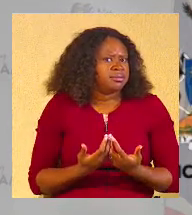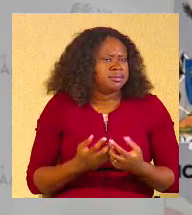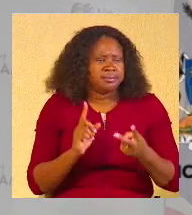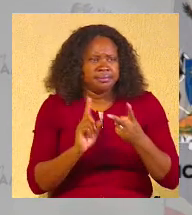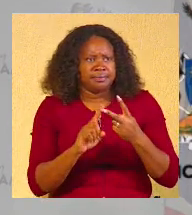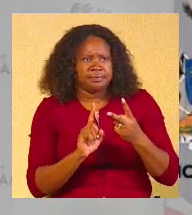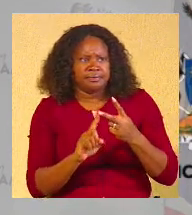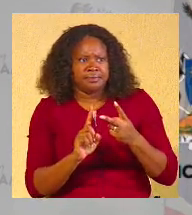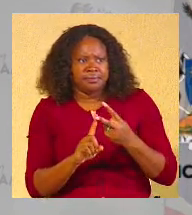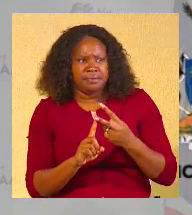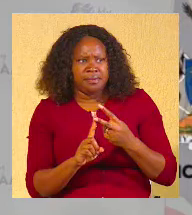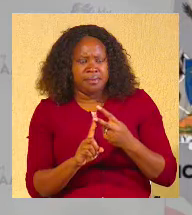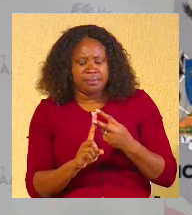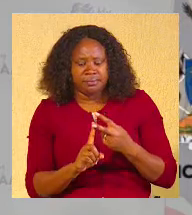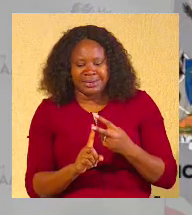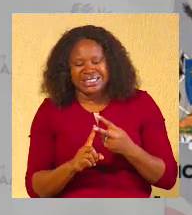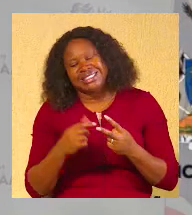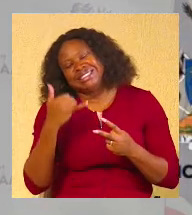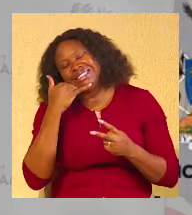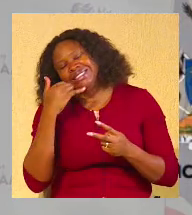tend to be...